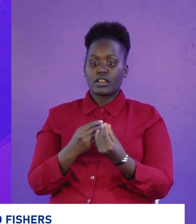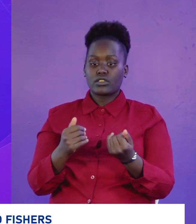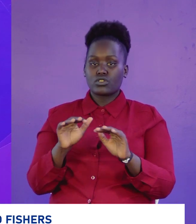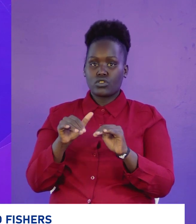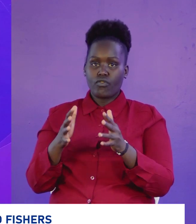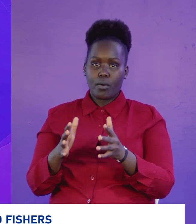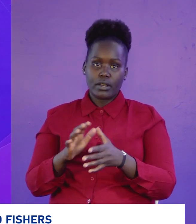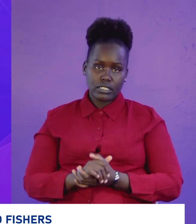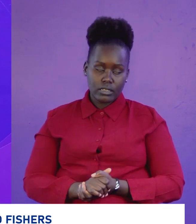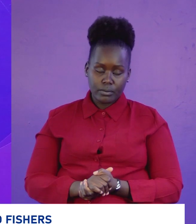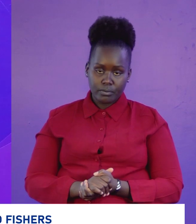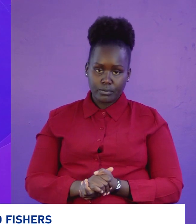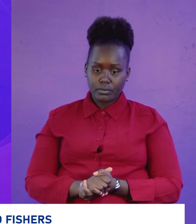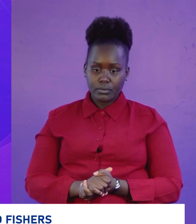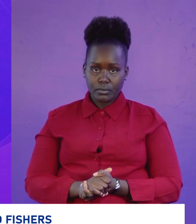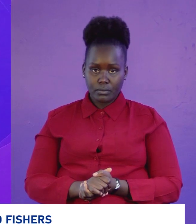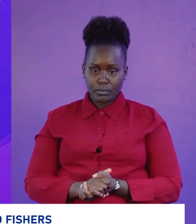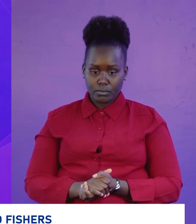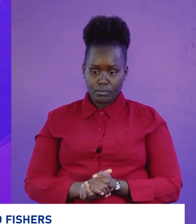farmers.